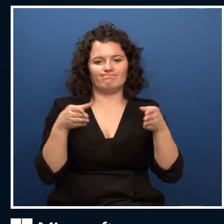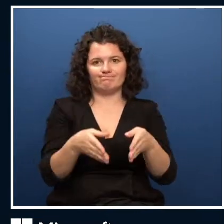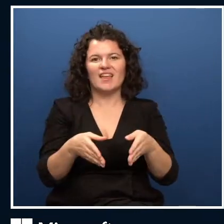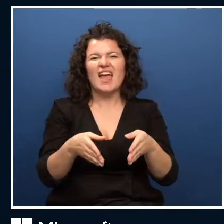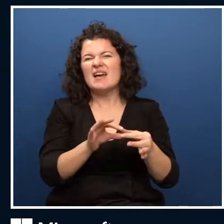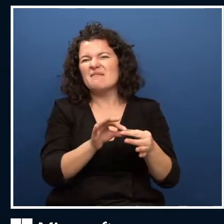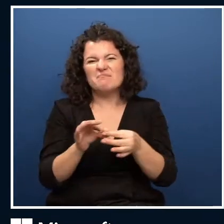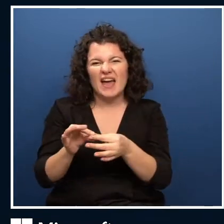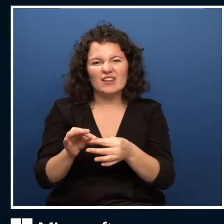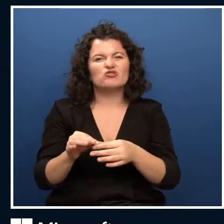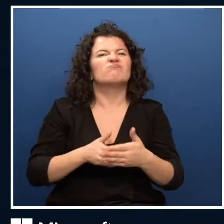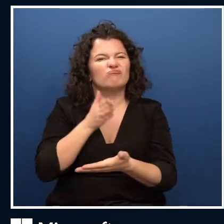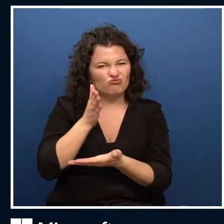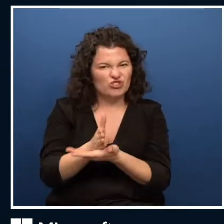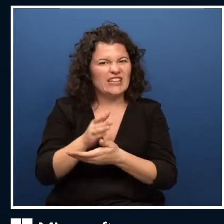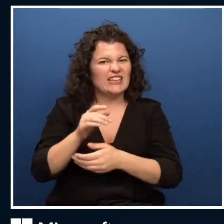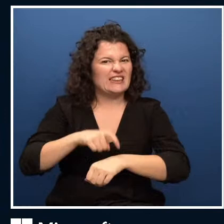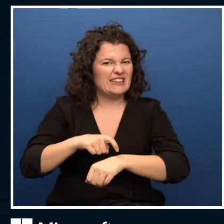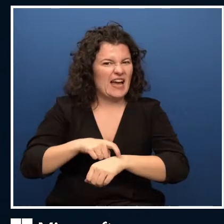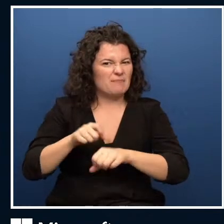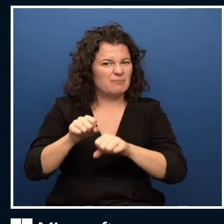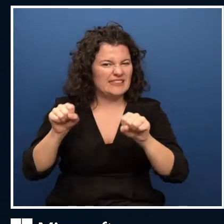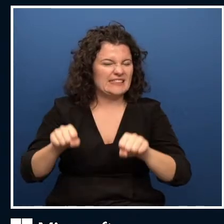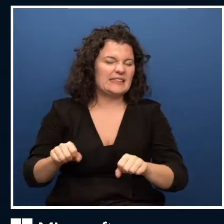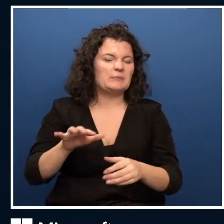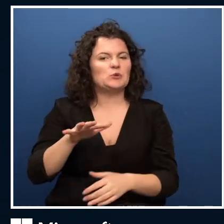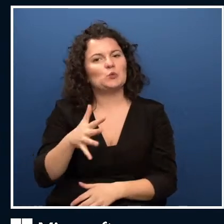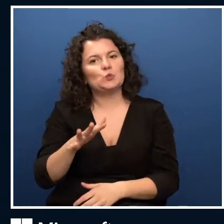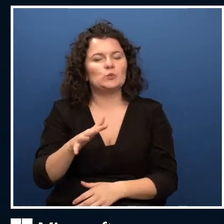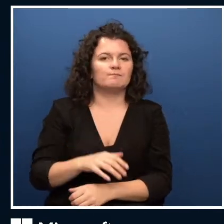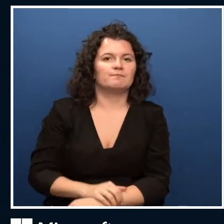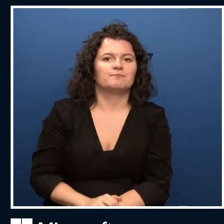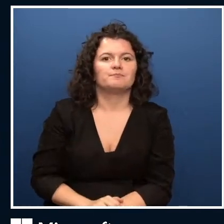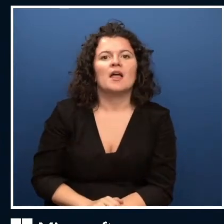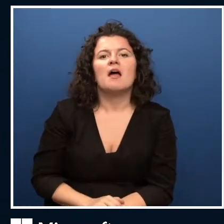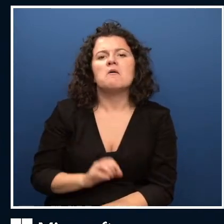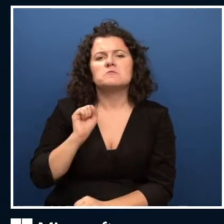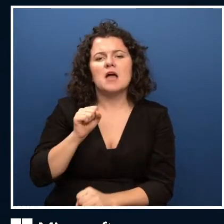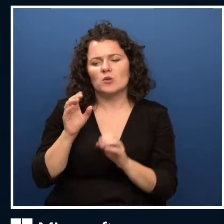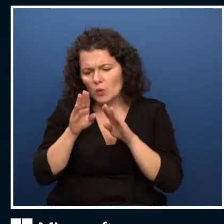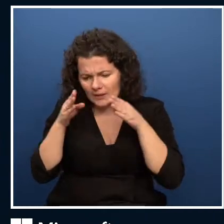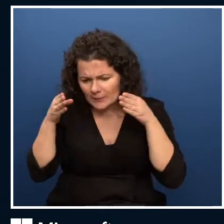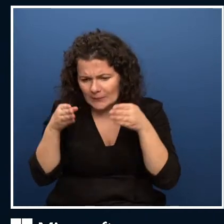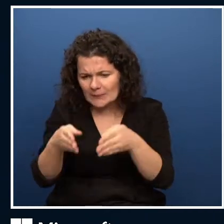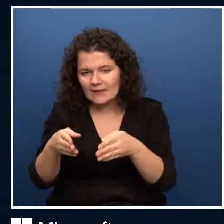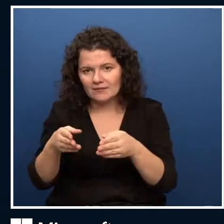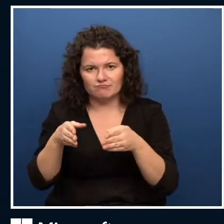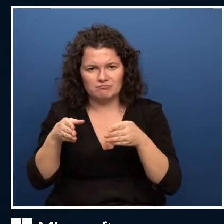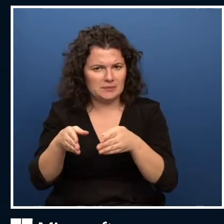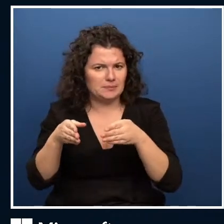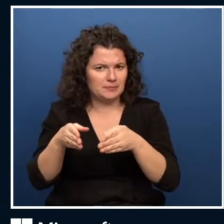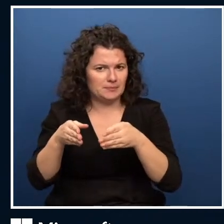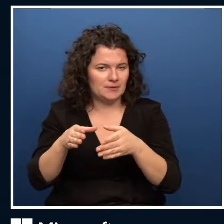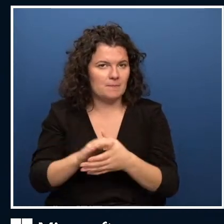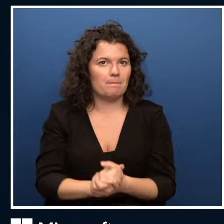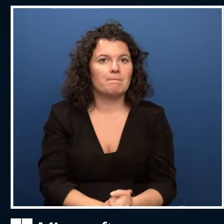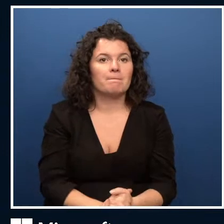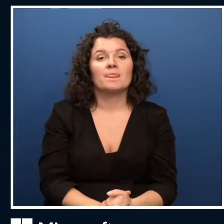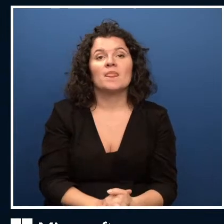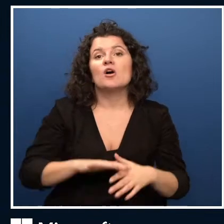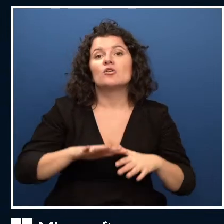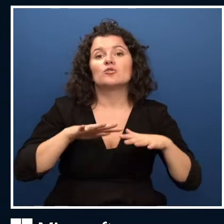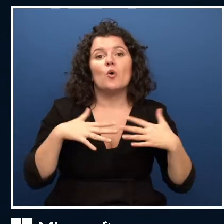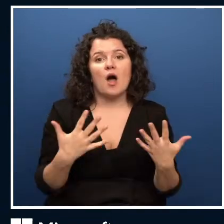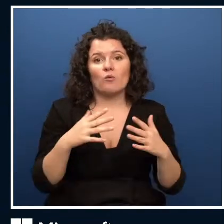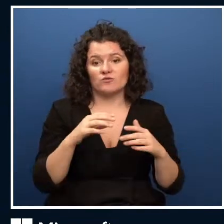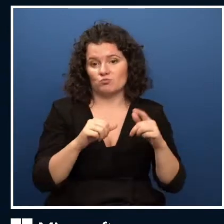So how does this all work together is, first up, we use our own webcam to